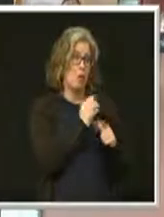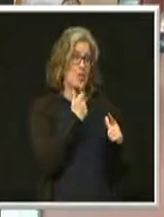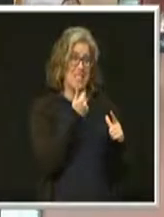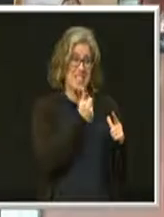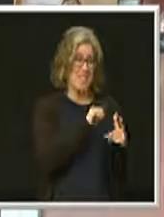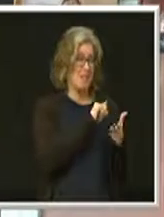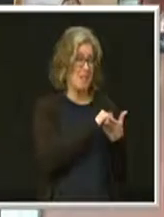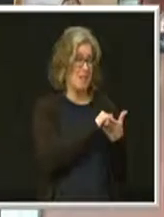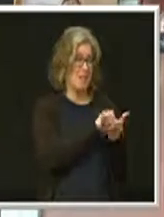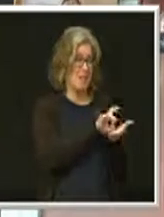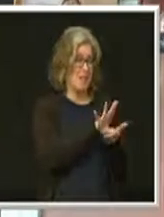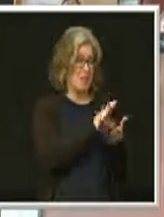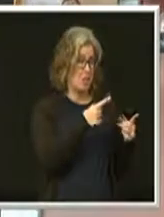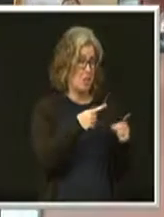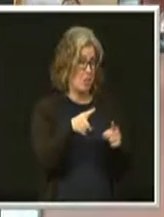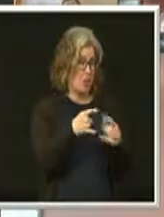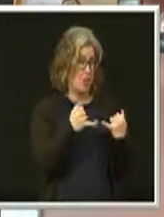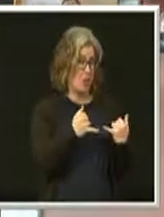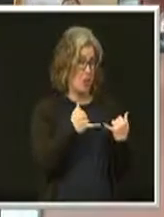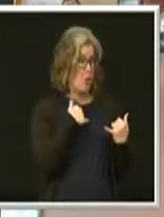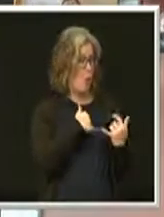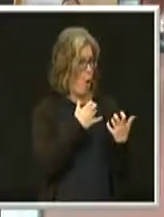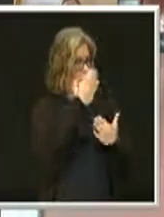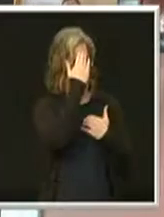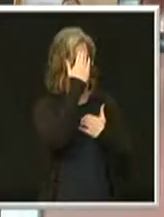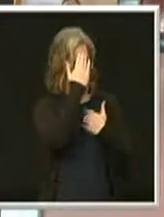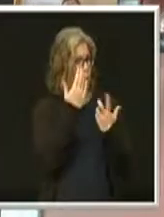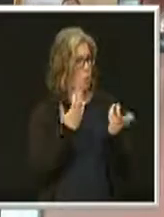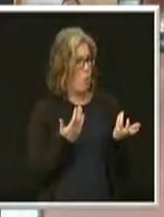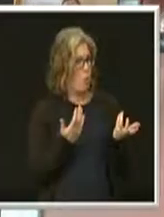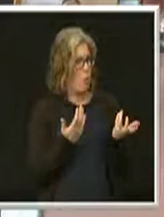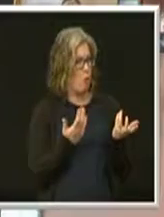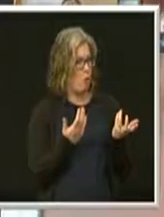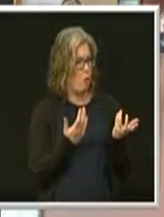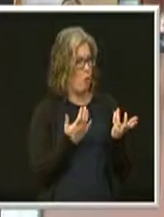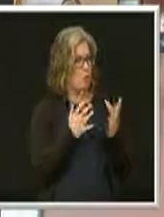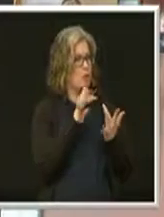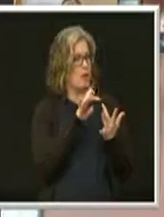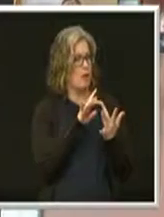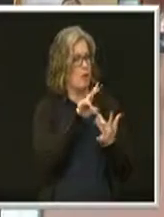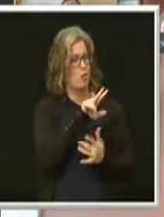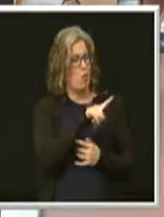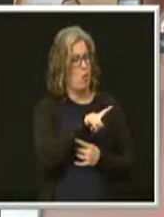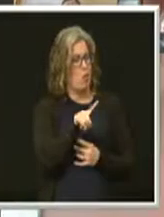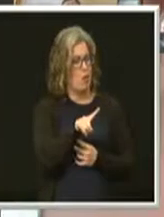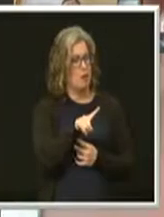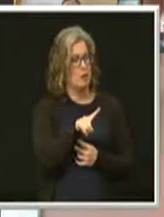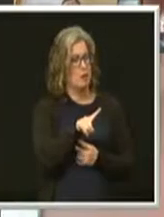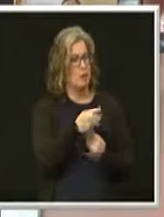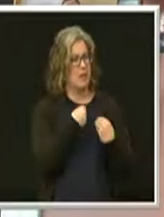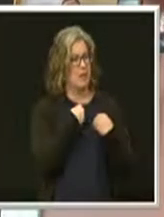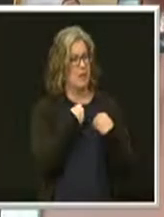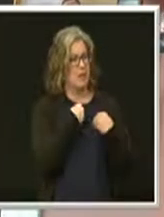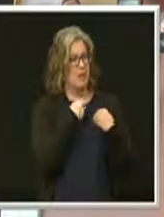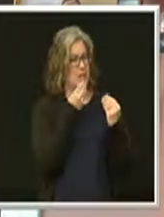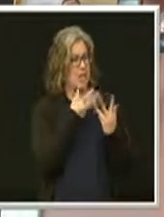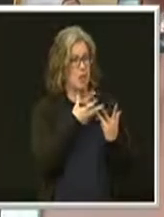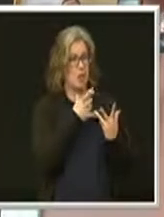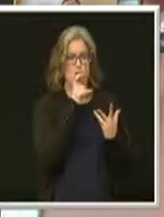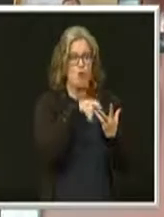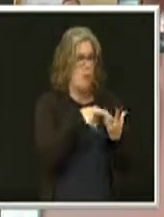of these evictions being taken place right now, we want to know about those. You can contact 311 and give us the details. They should